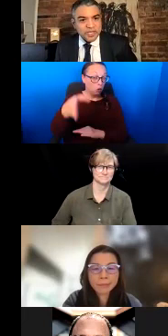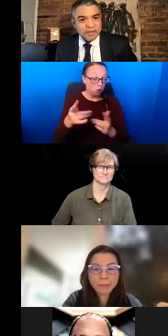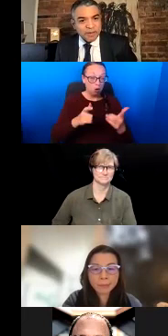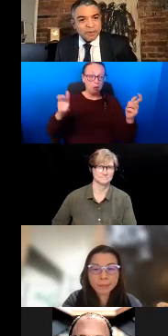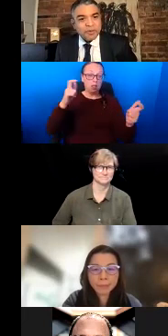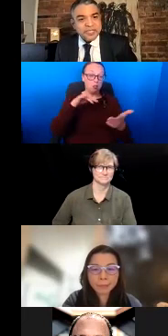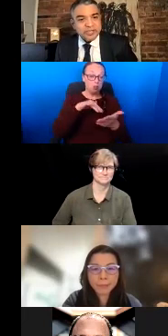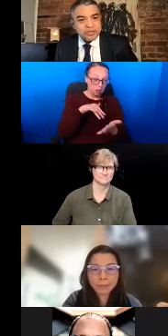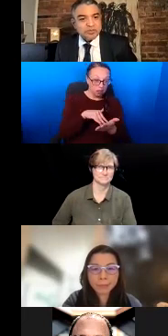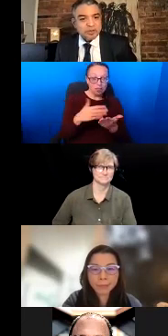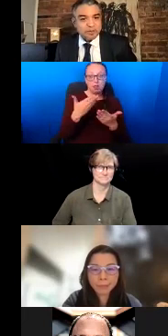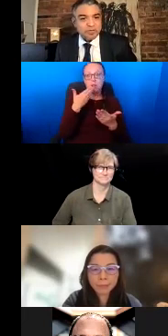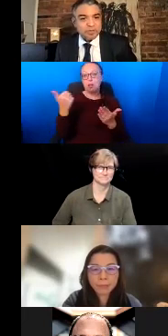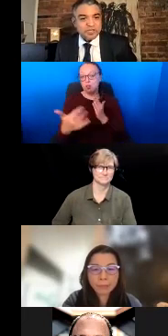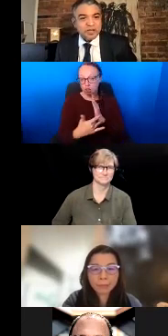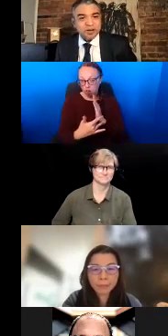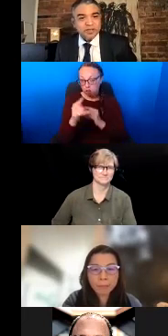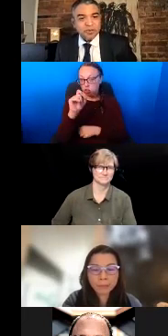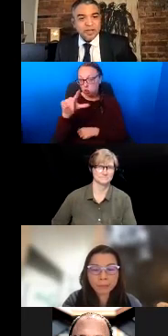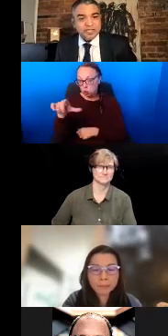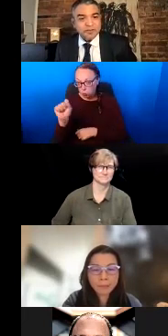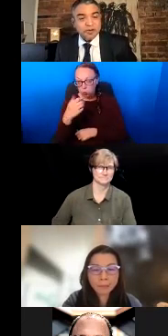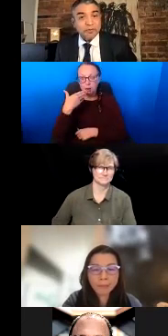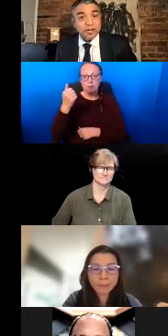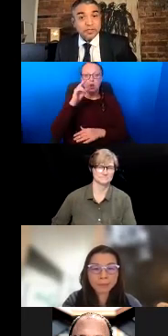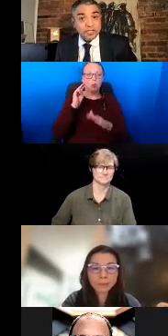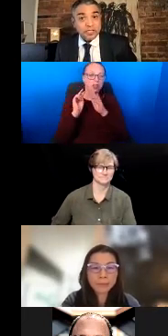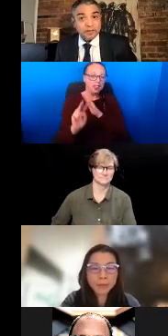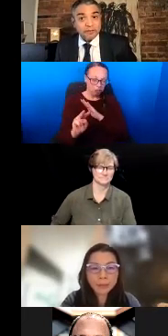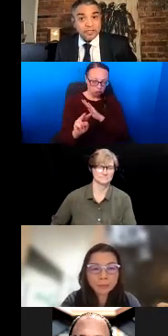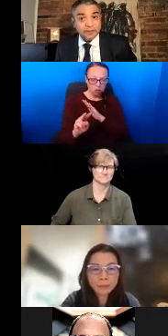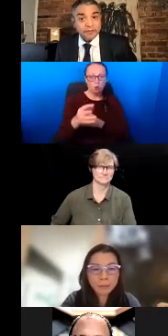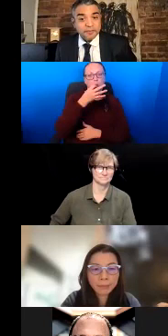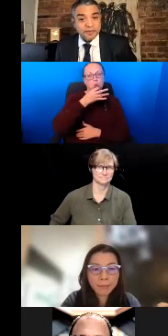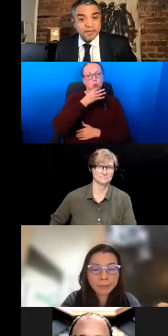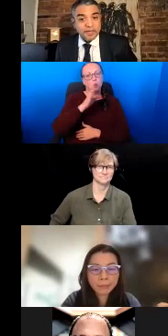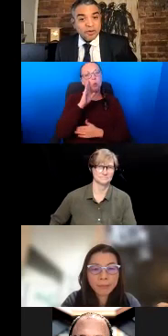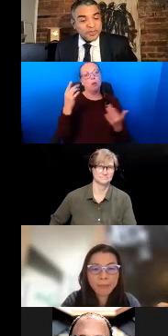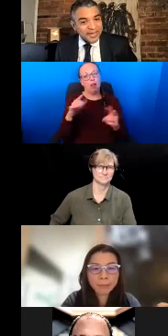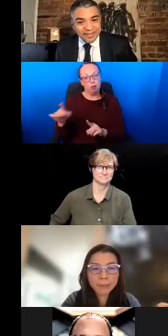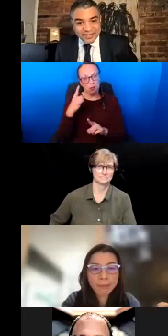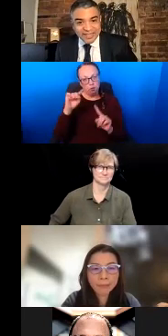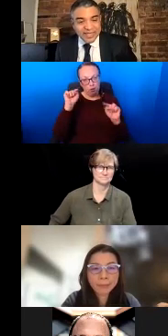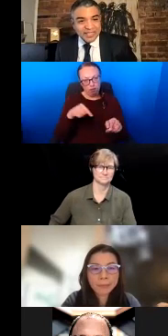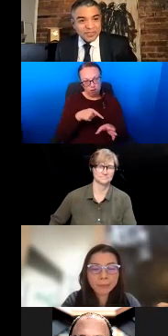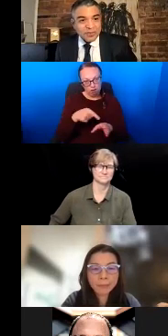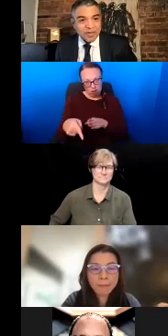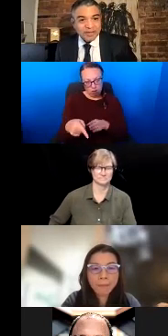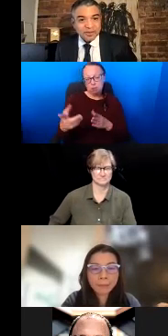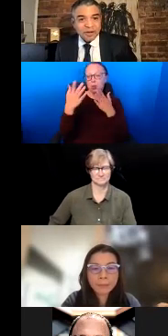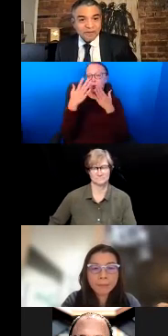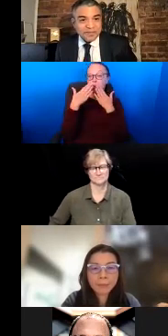tools, and better predictors of treatment response are on the horizon for neuromodulation in aphasia. With that, I'd like to thank